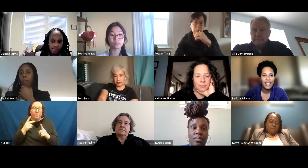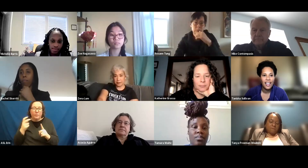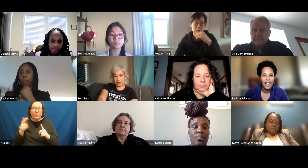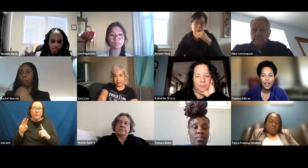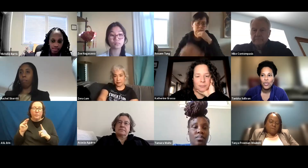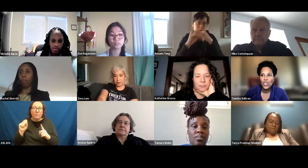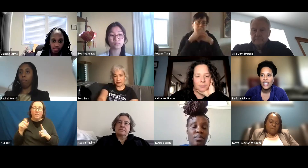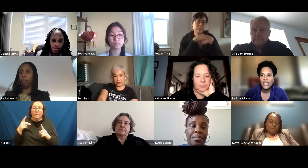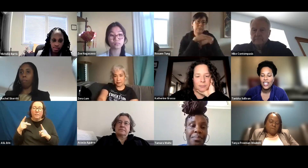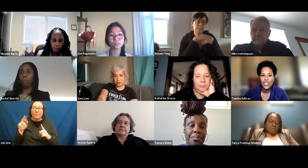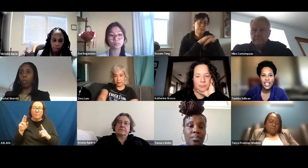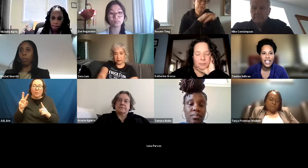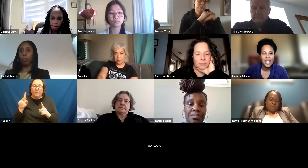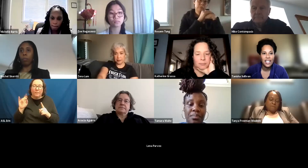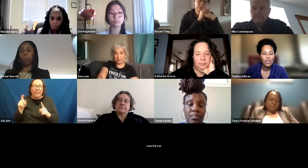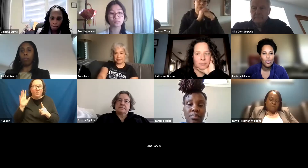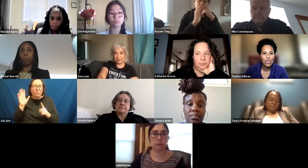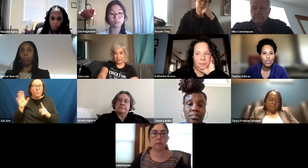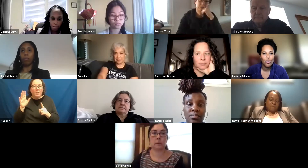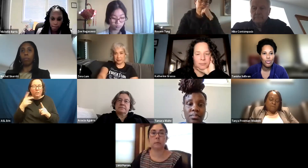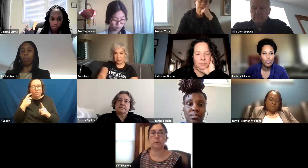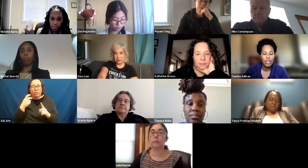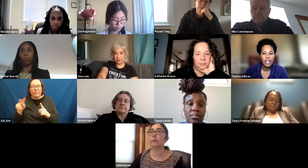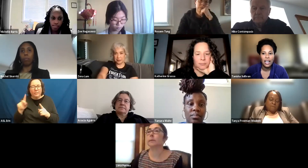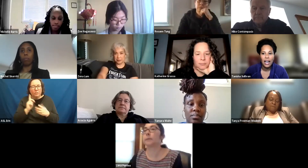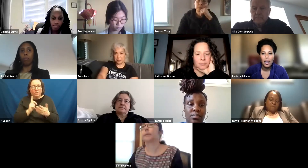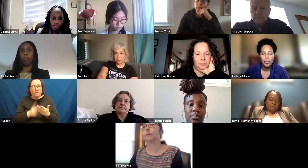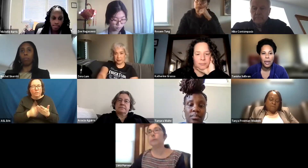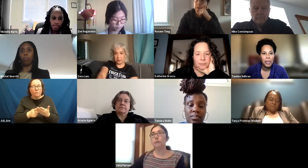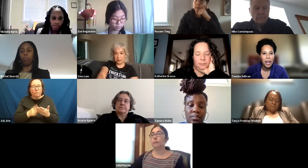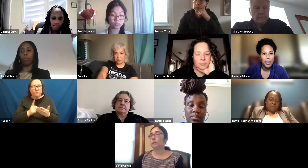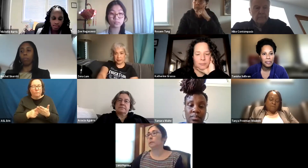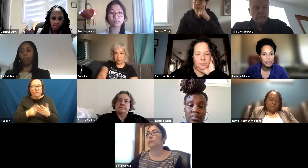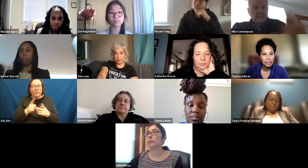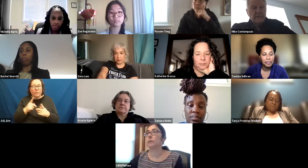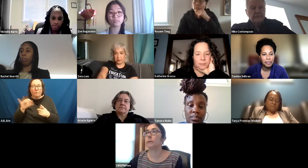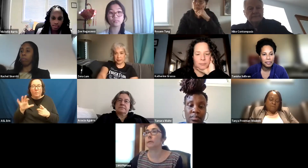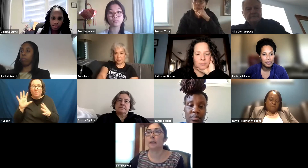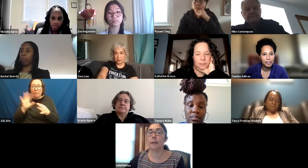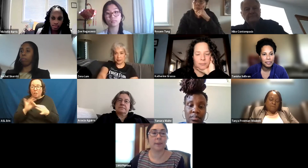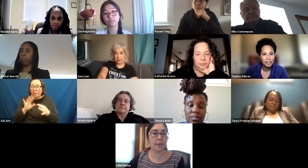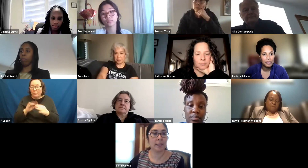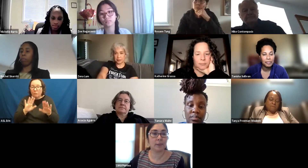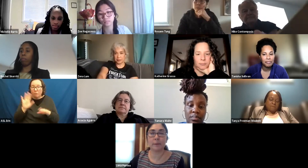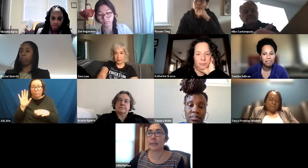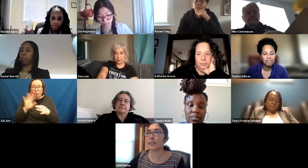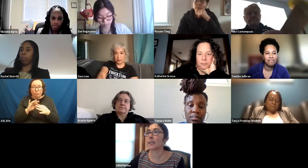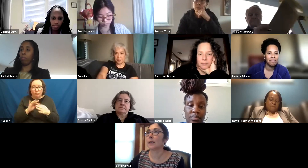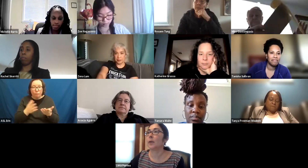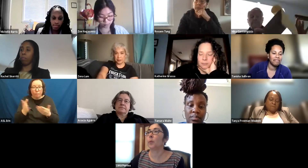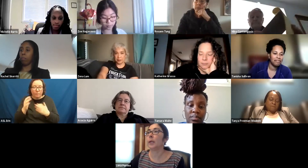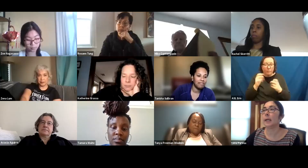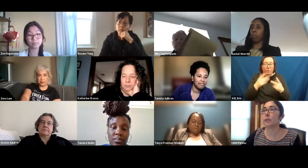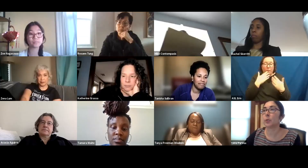Parvex transition into public comment. Thank you very